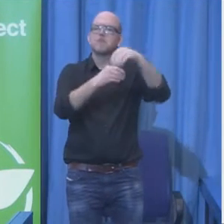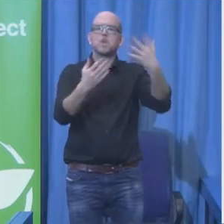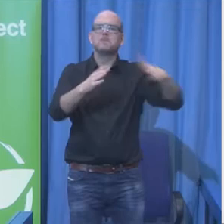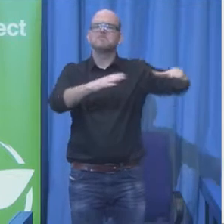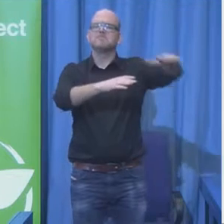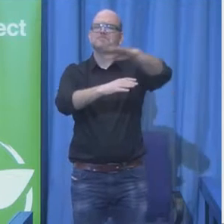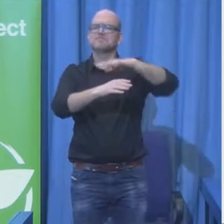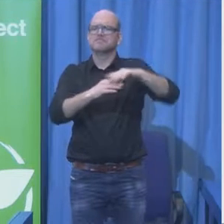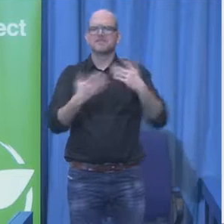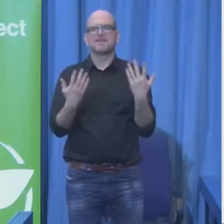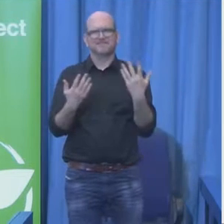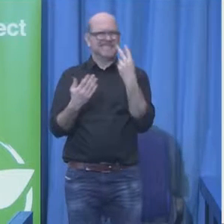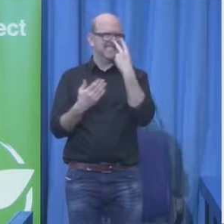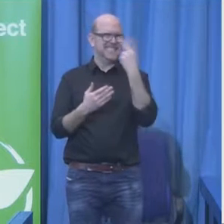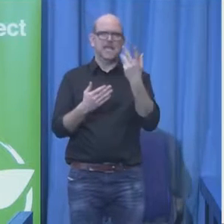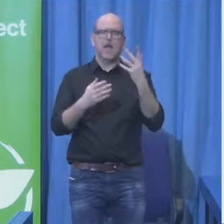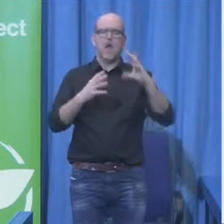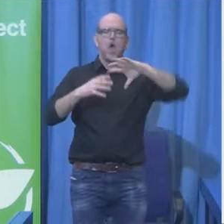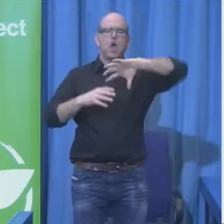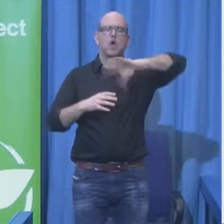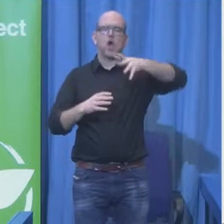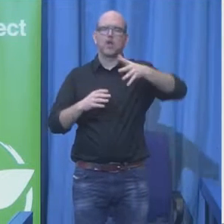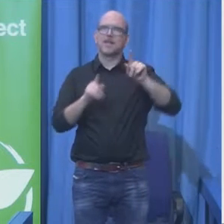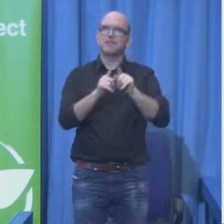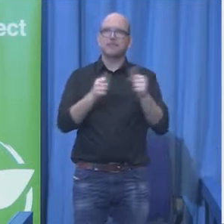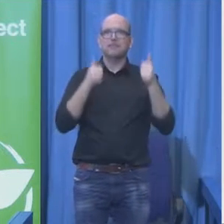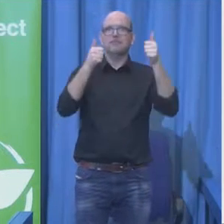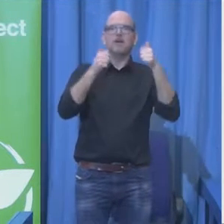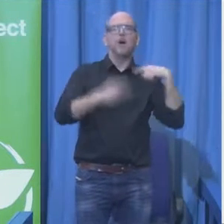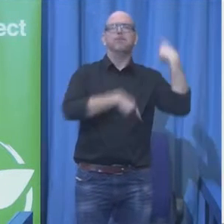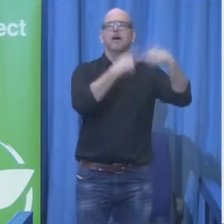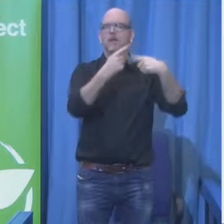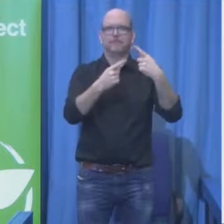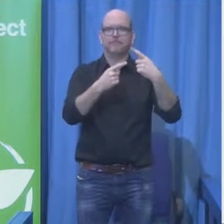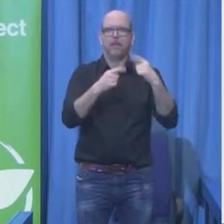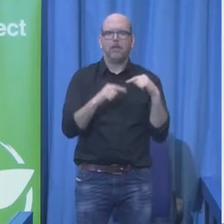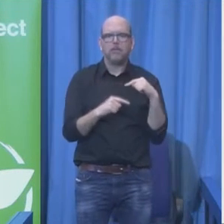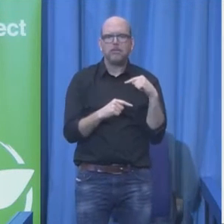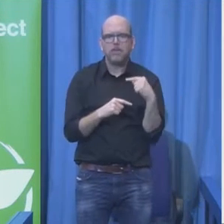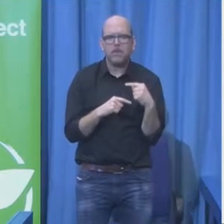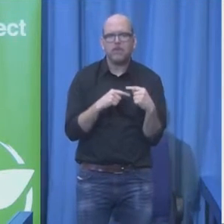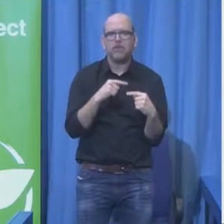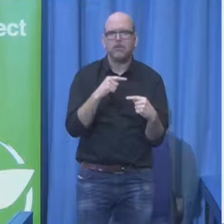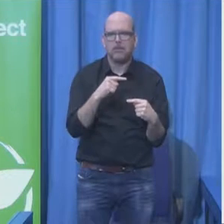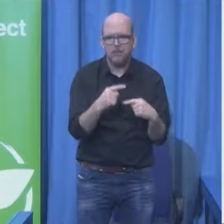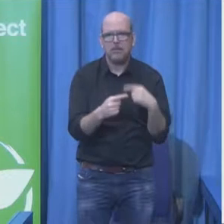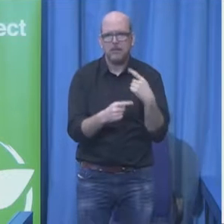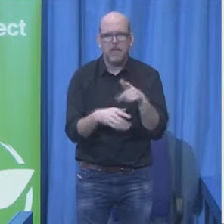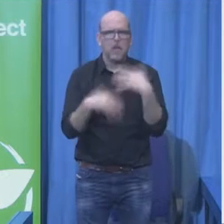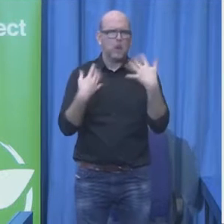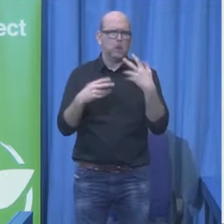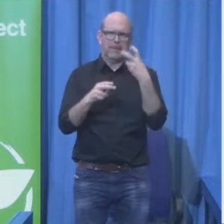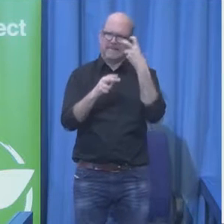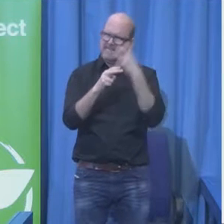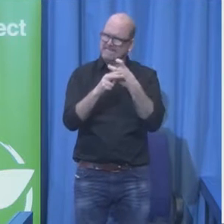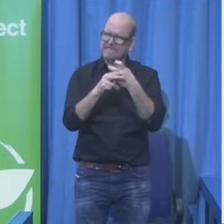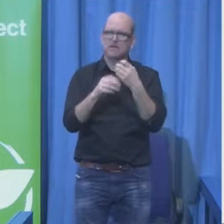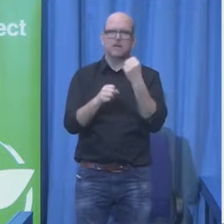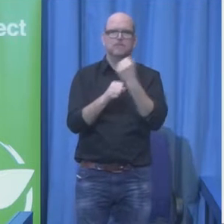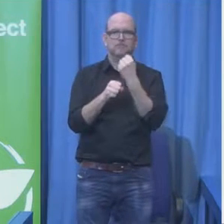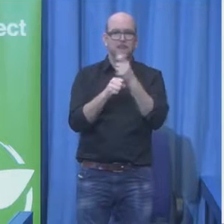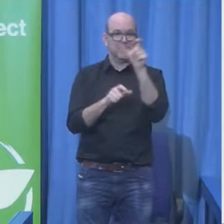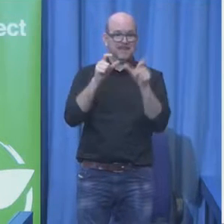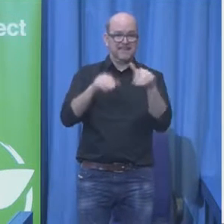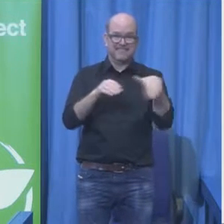countries, and employment for people with disabilities is a big issue. I